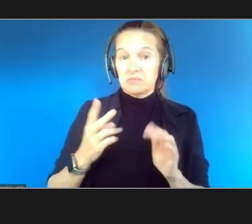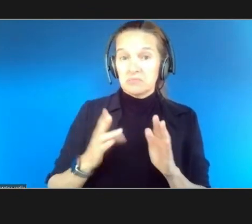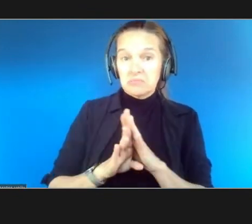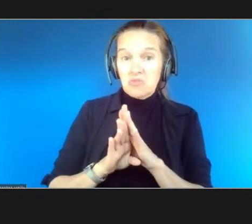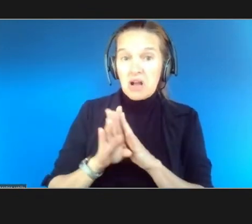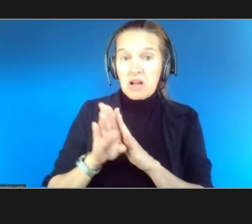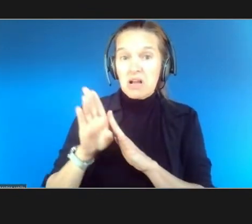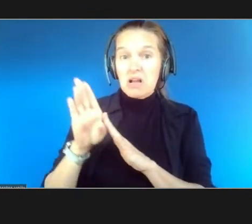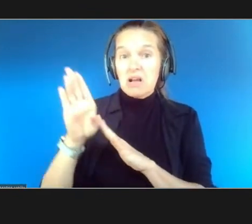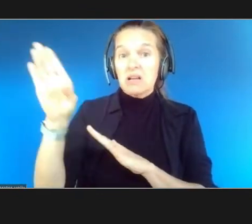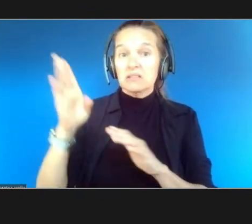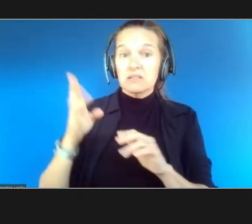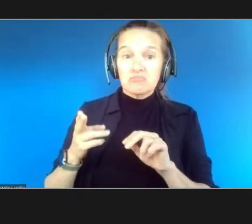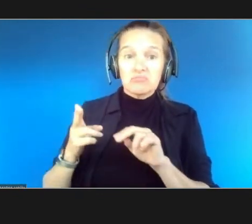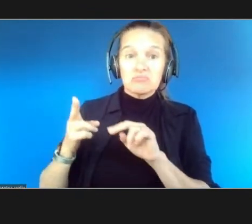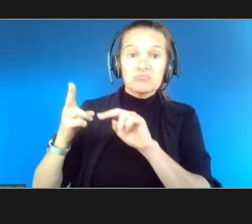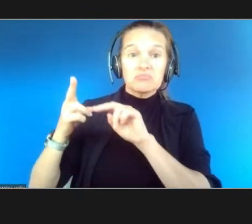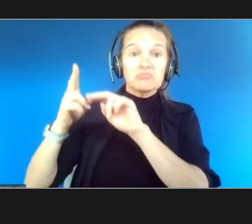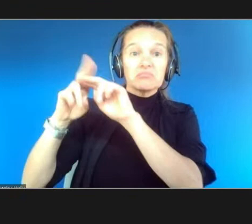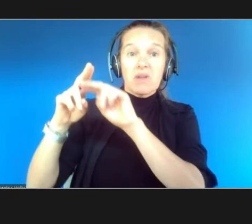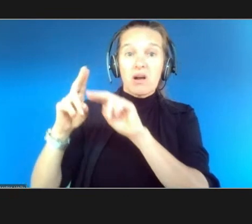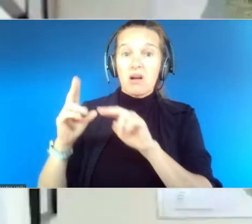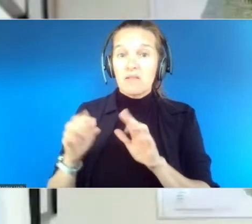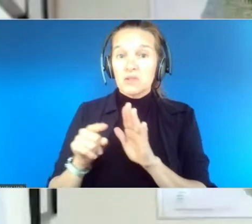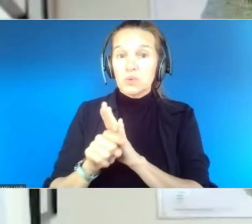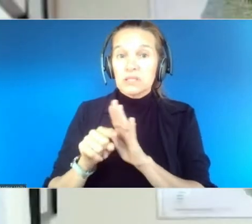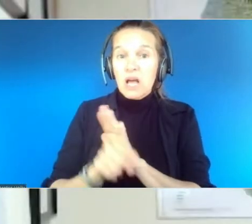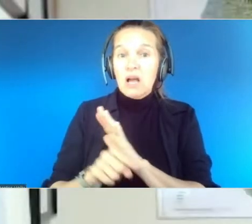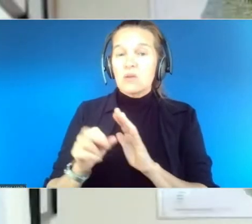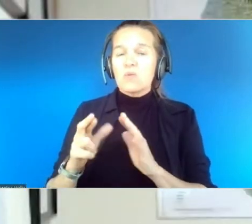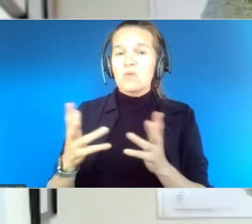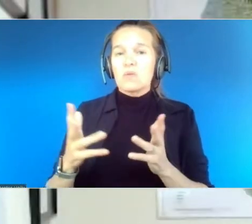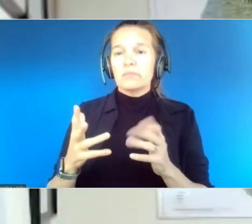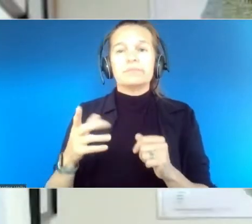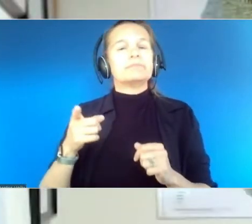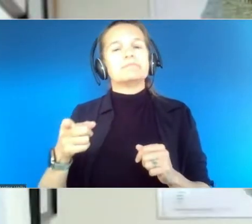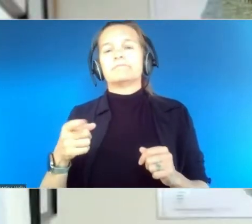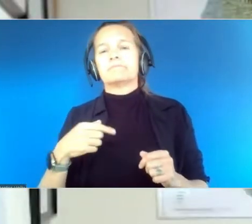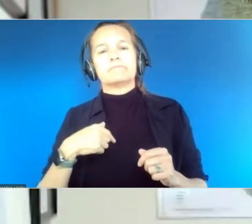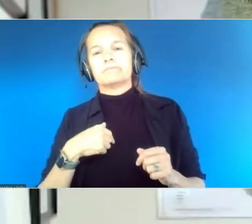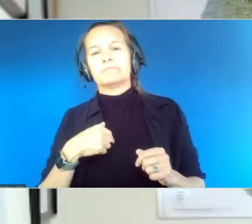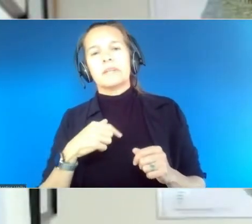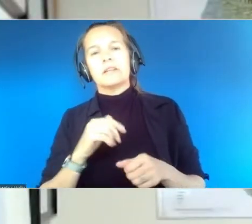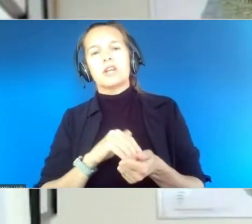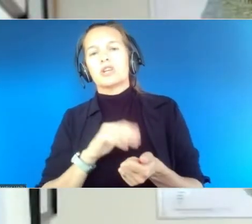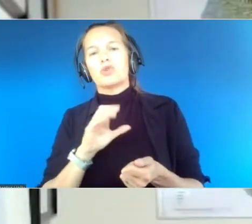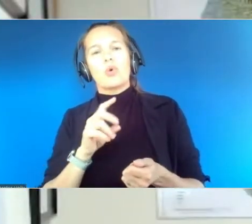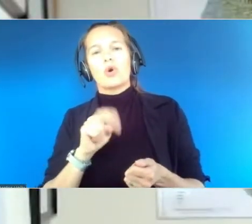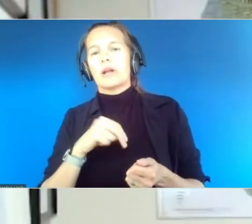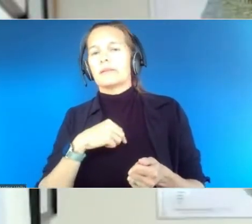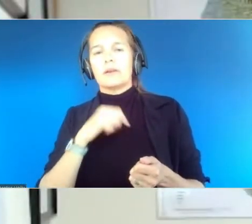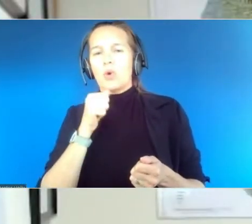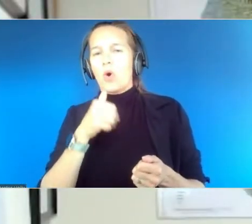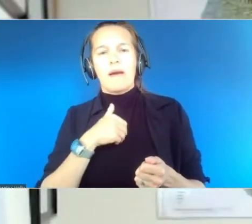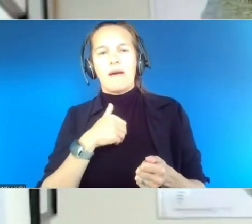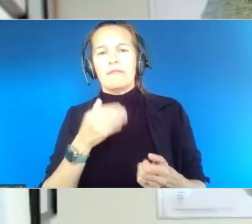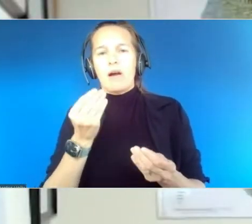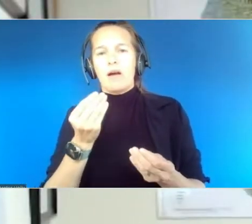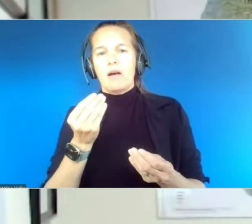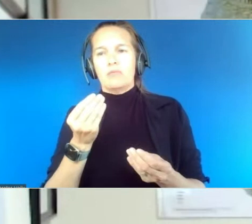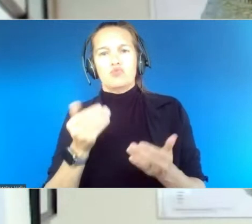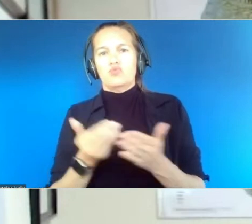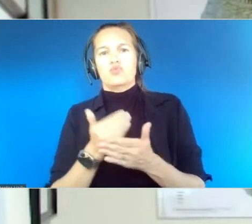them, for mental health? I do not have updated data to answer that, but I know that there